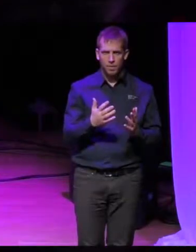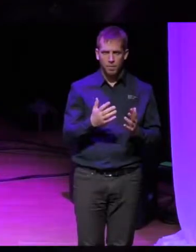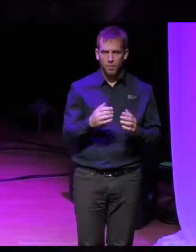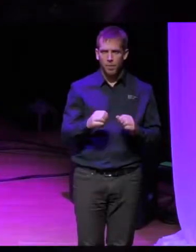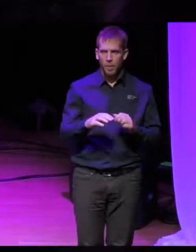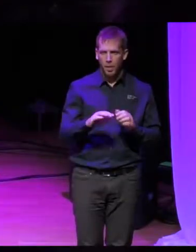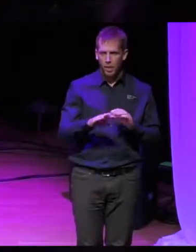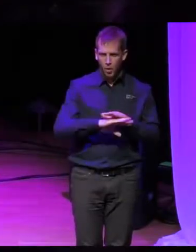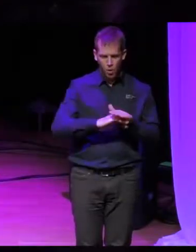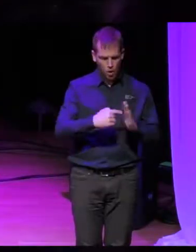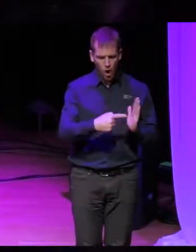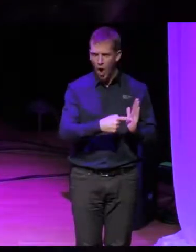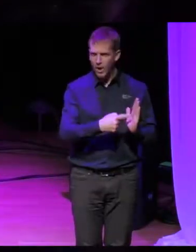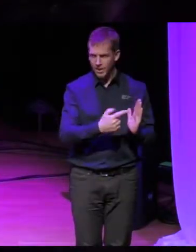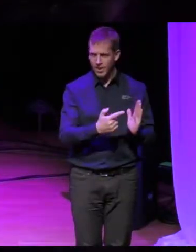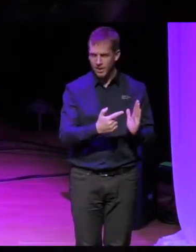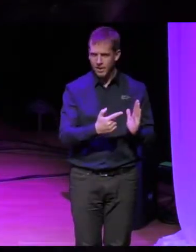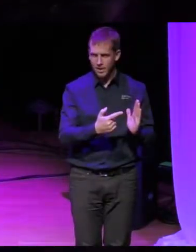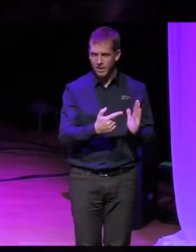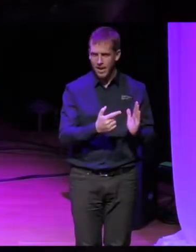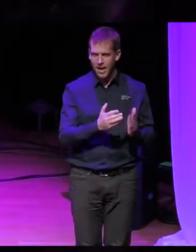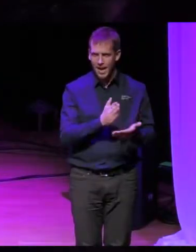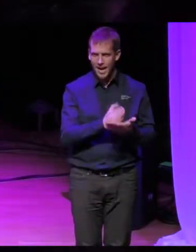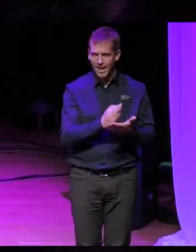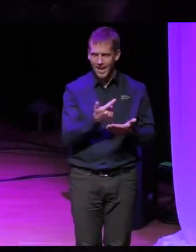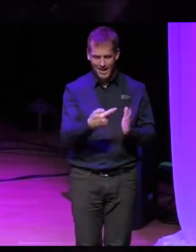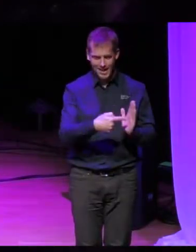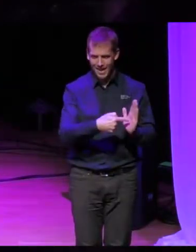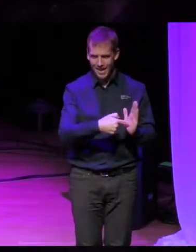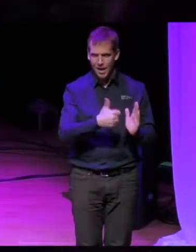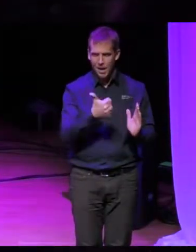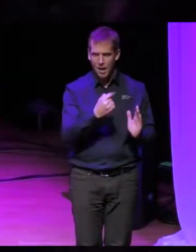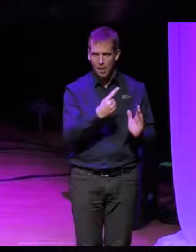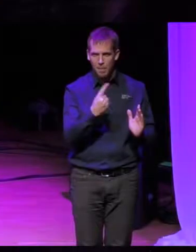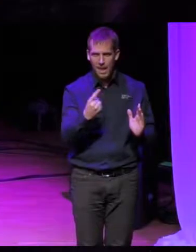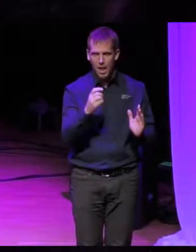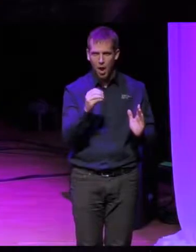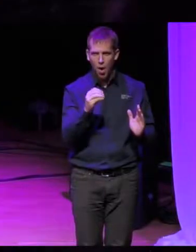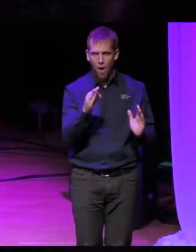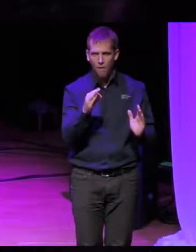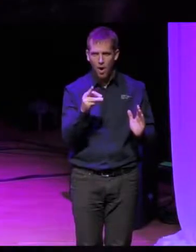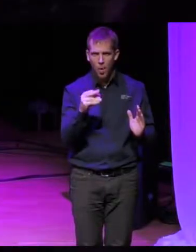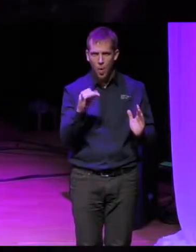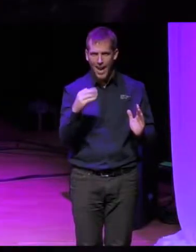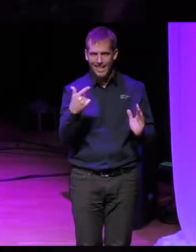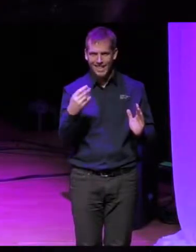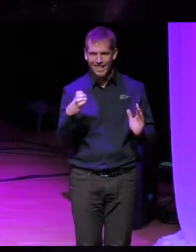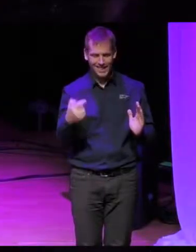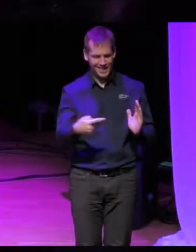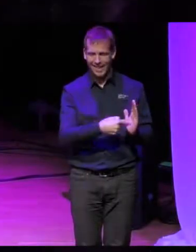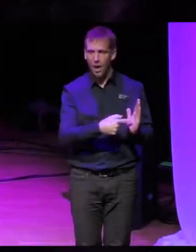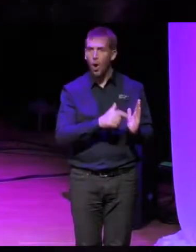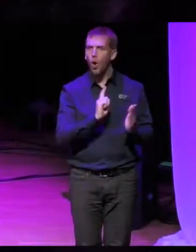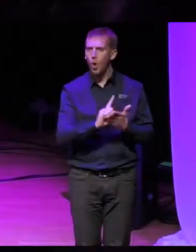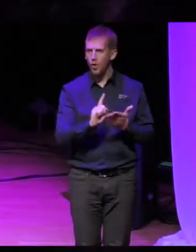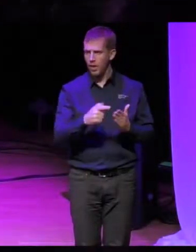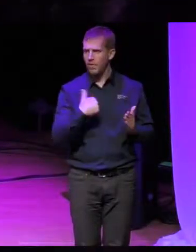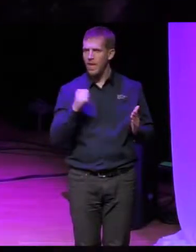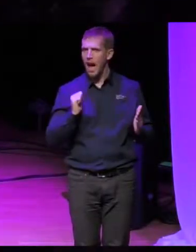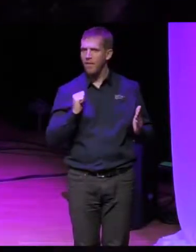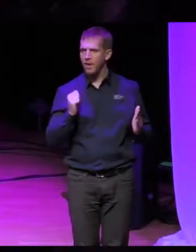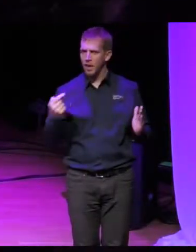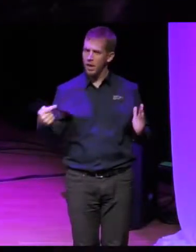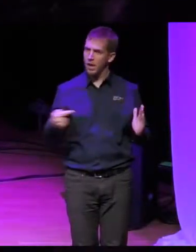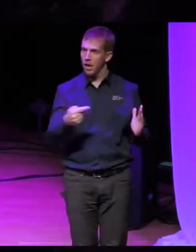Constitution that are considered part of the Bill of Rights, which are most often invoked in the type of litigation that the ACLU and